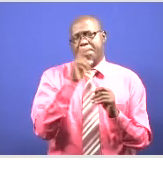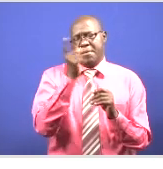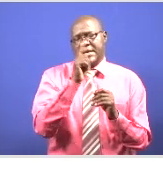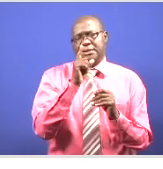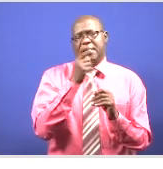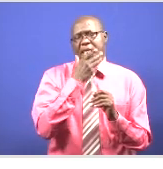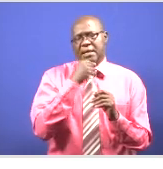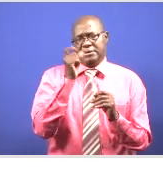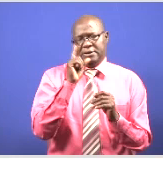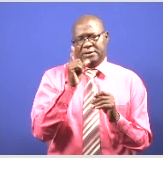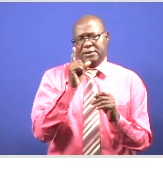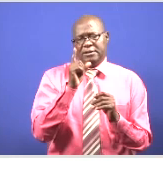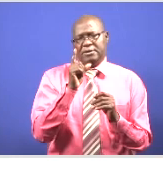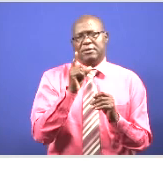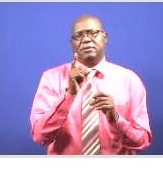President Ruto